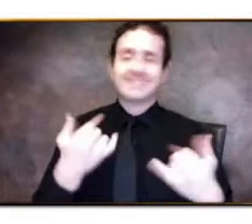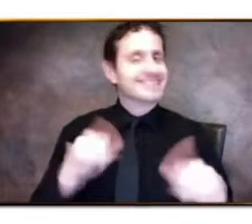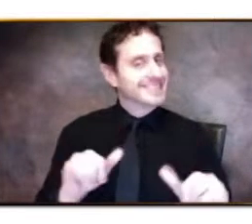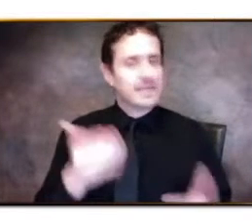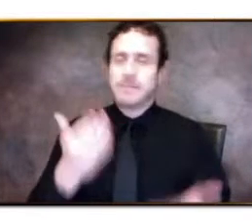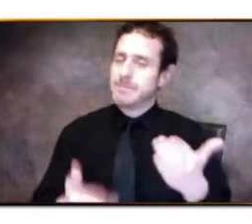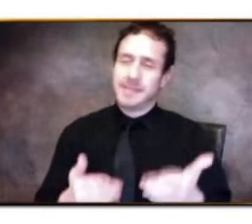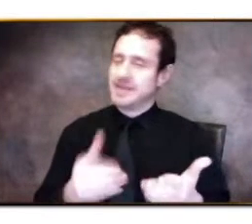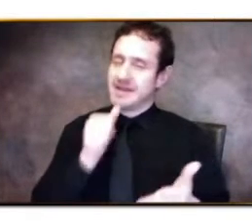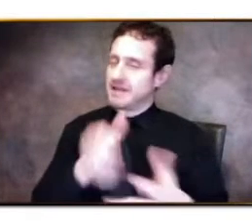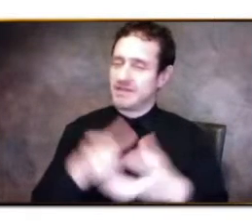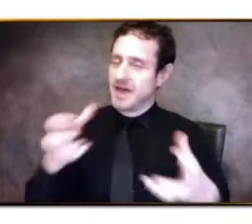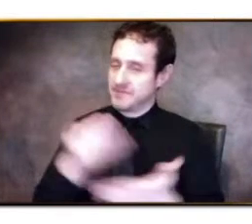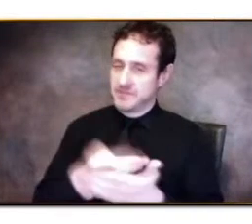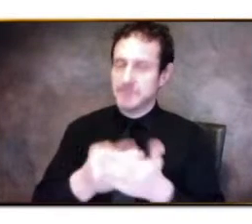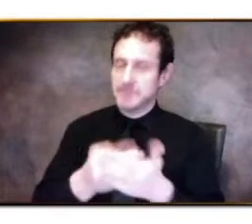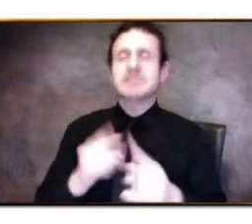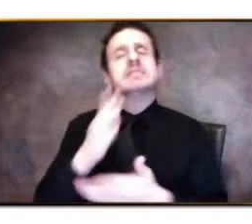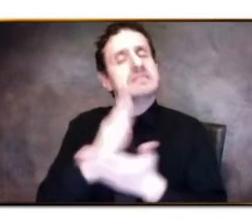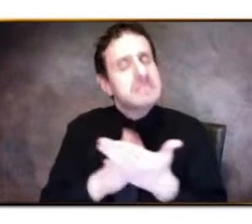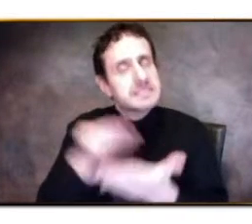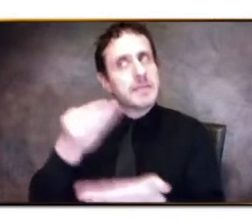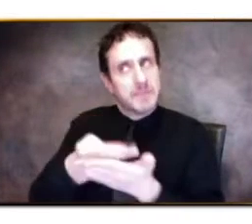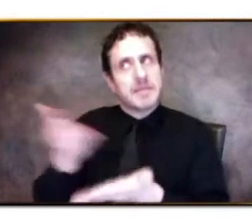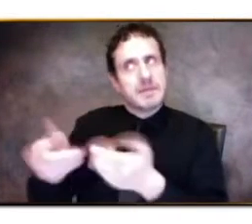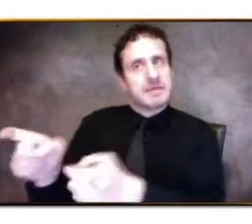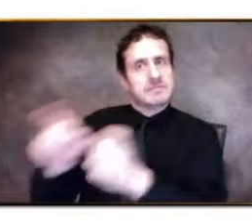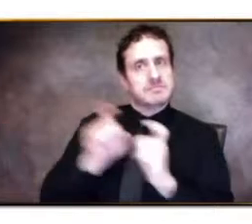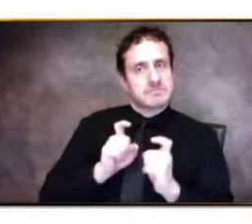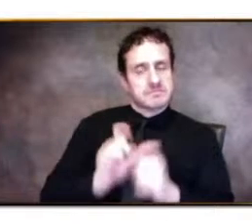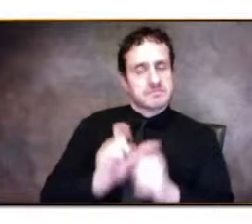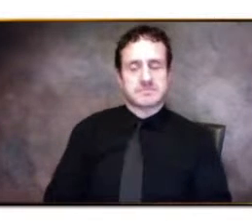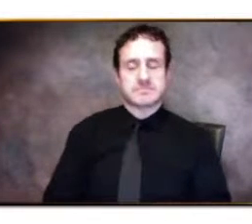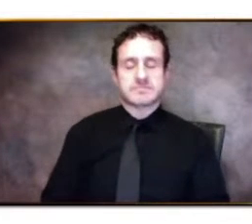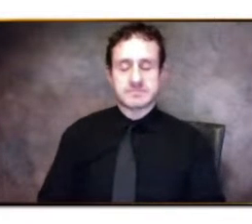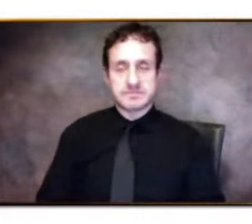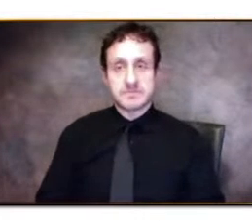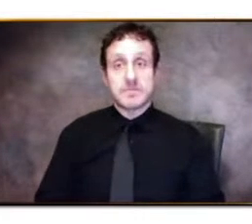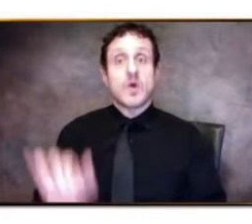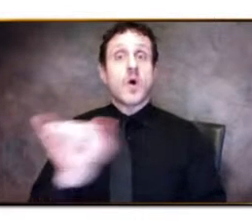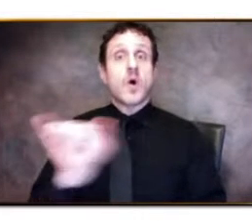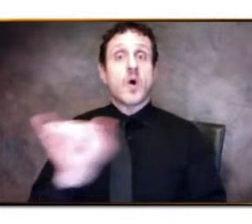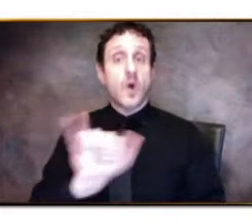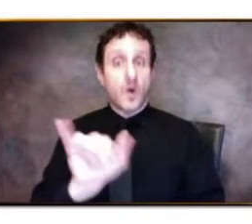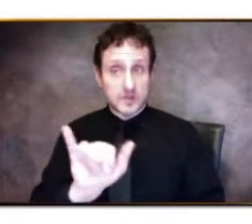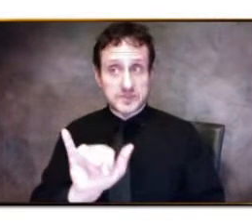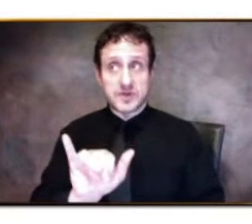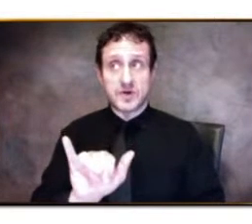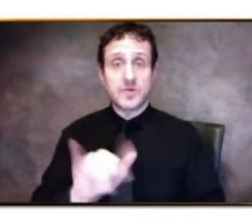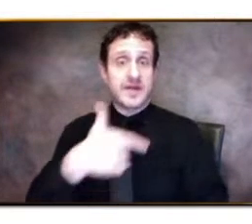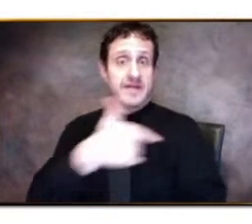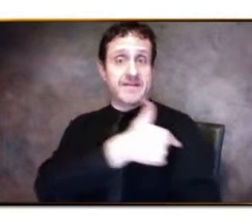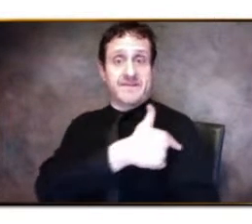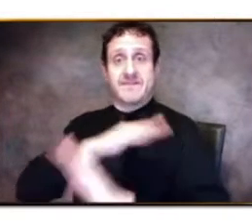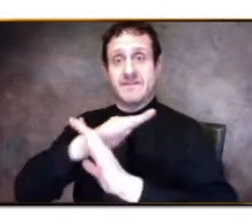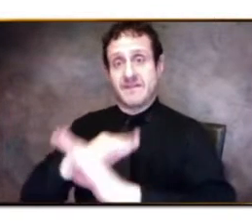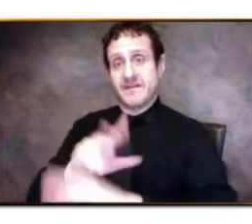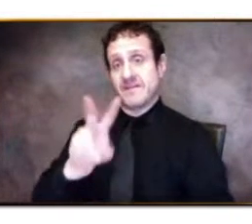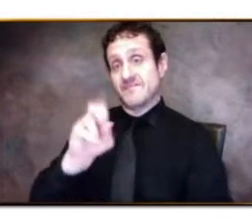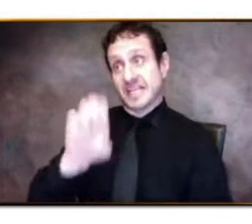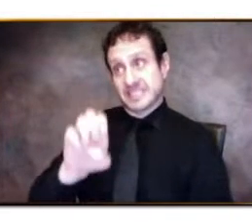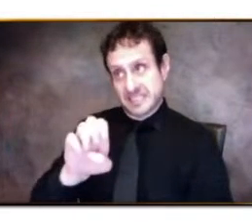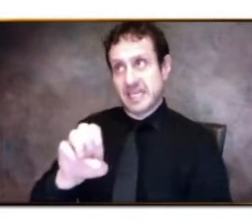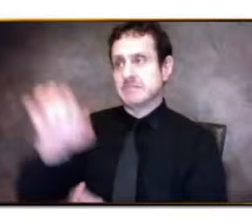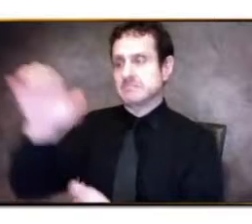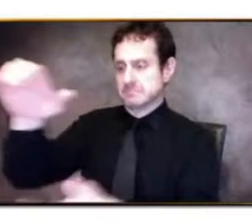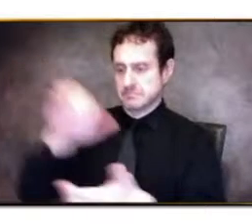In addition, the potential for delivery of vaccines in the coming months will help our economy recover, and